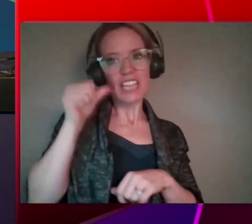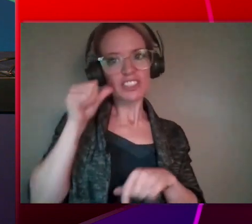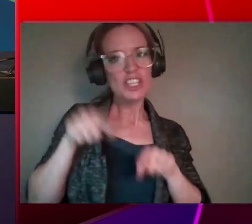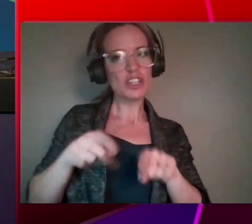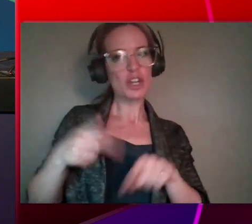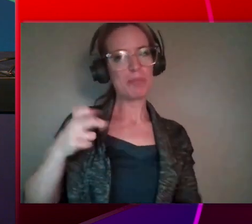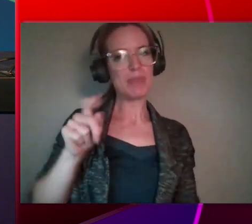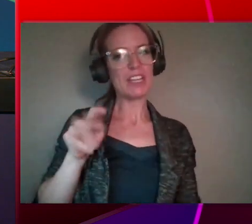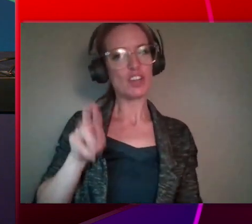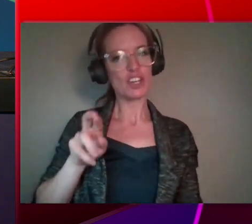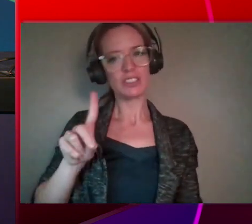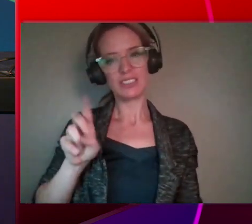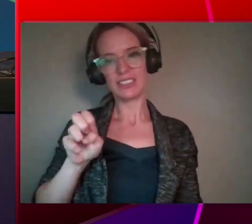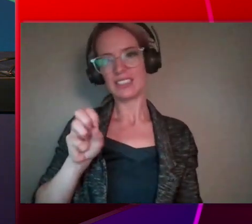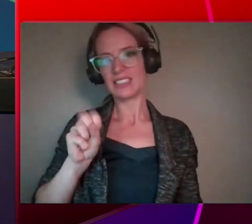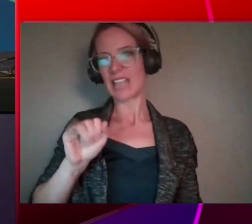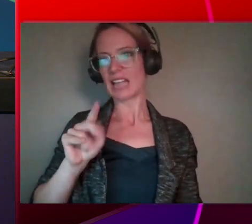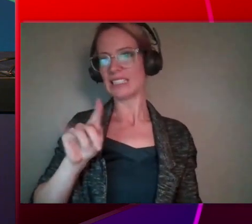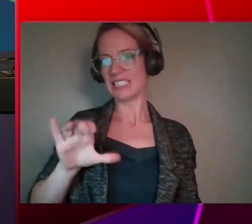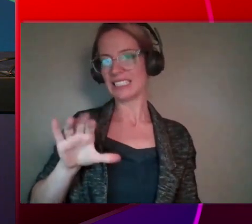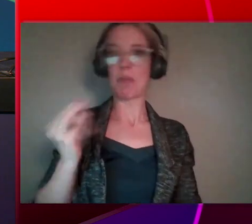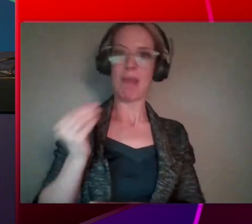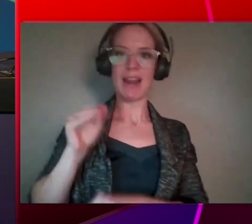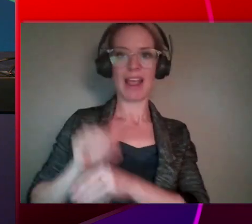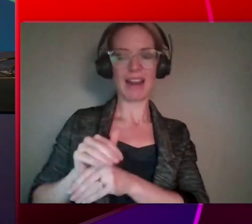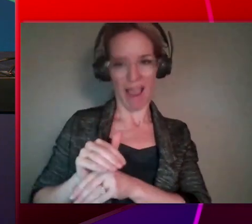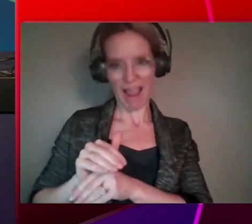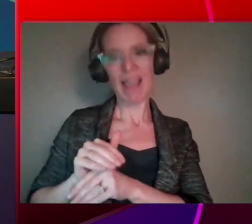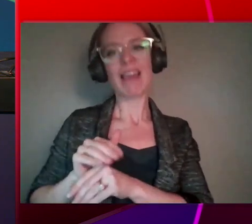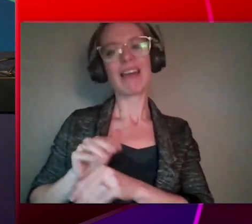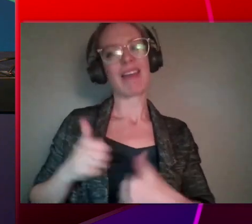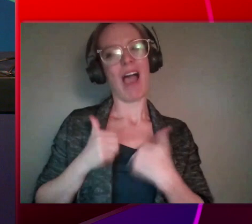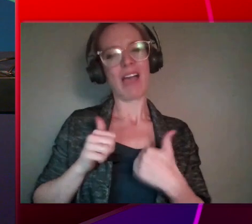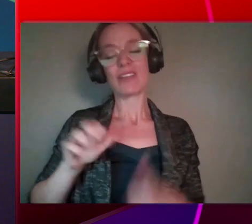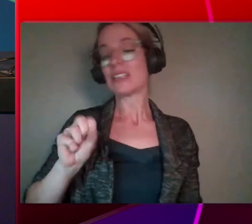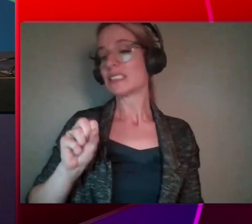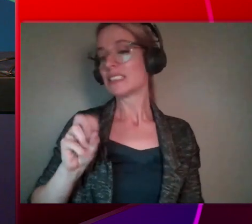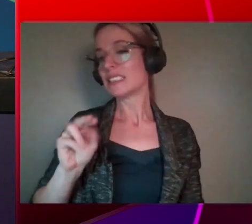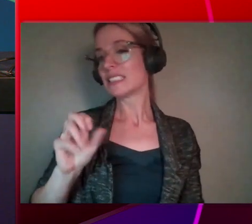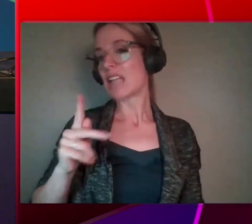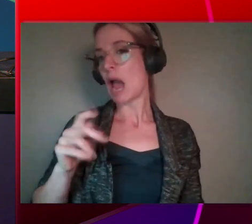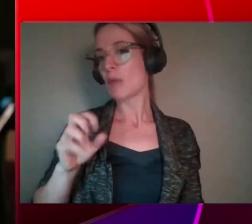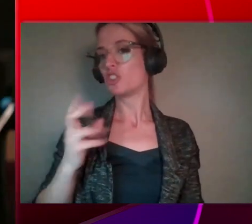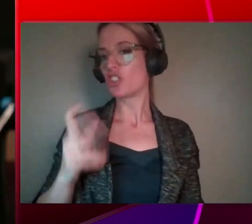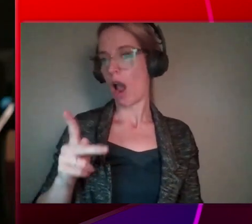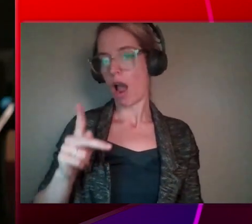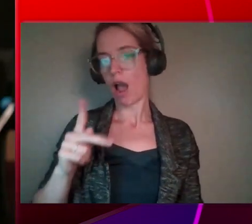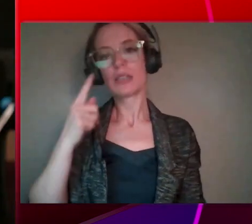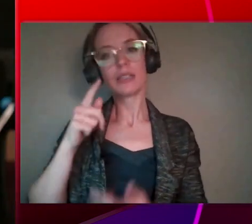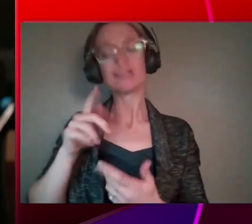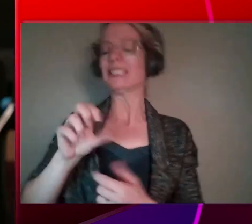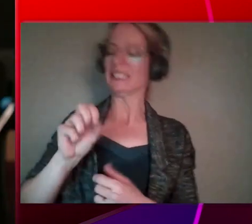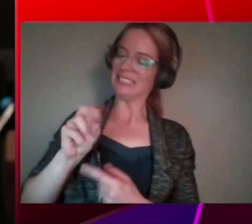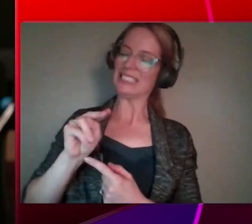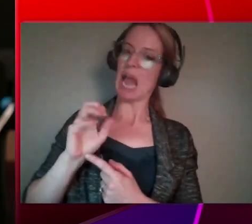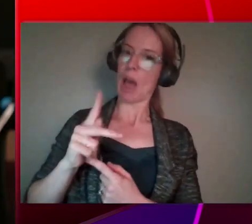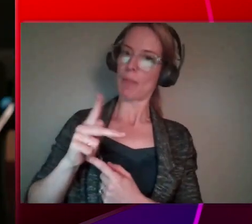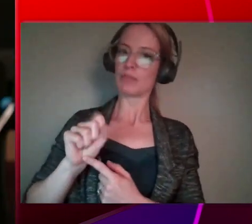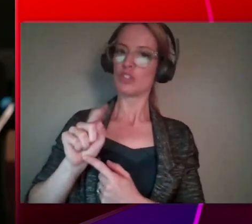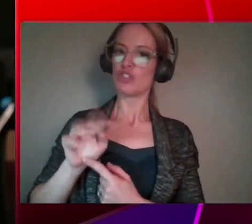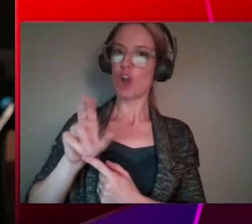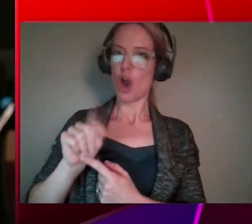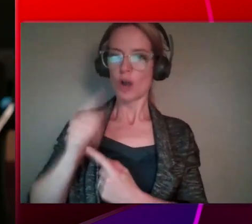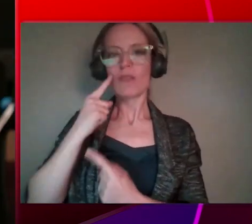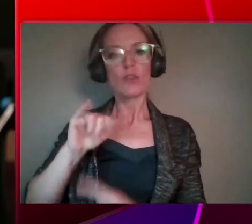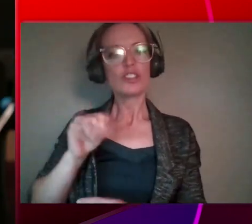Lambda SnapStart, specifically for Java functions at launch. So SnapStart is primarily targeted